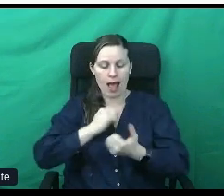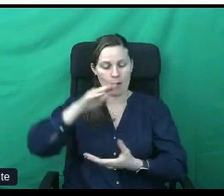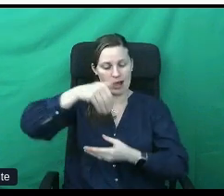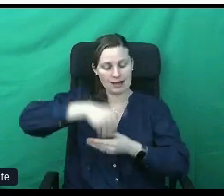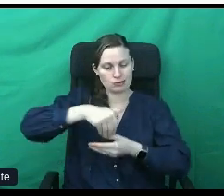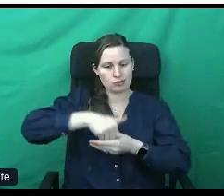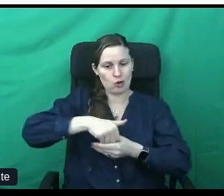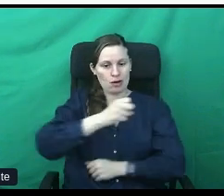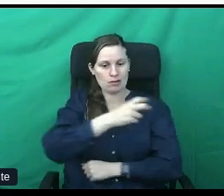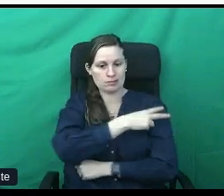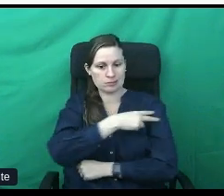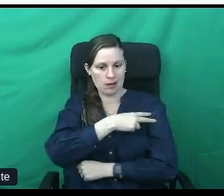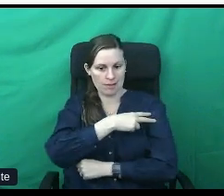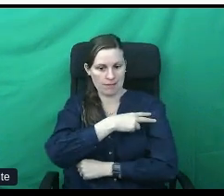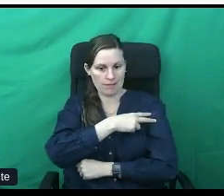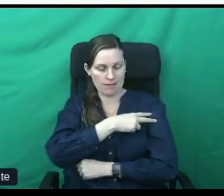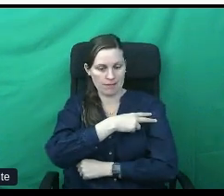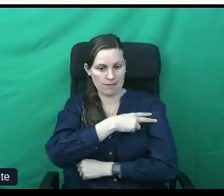systems.